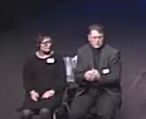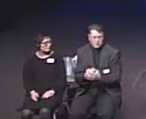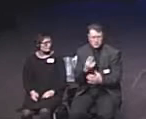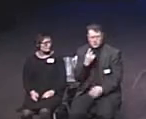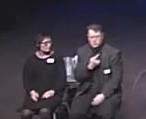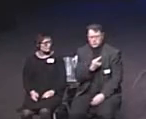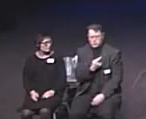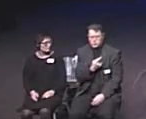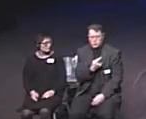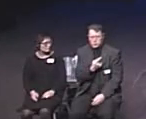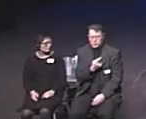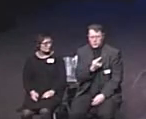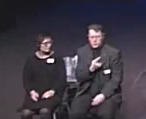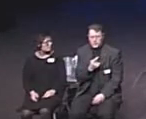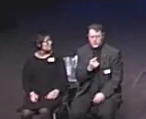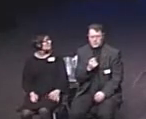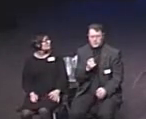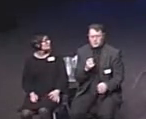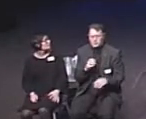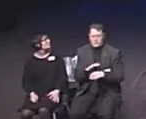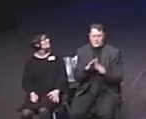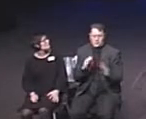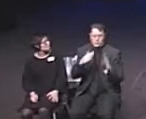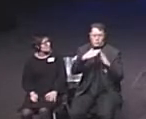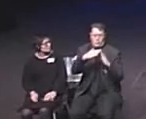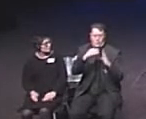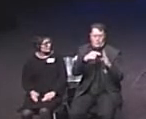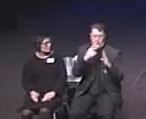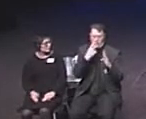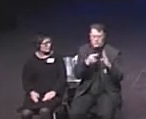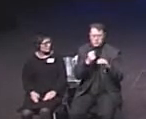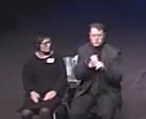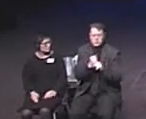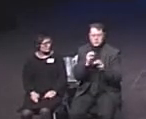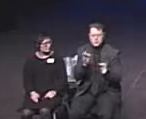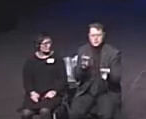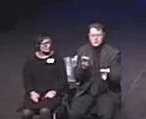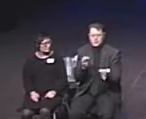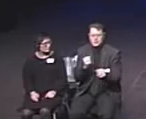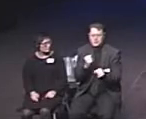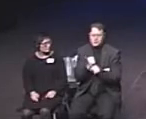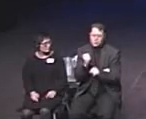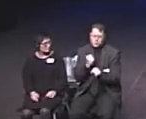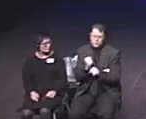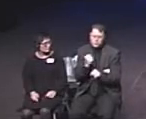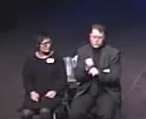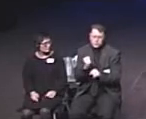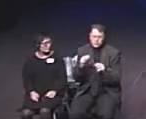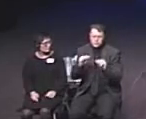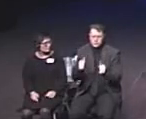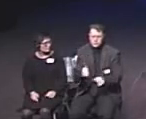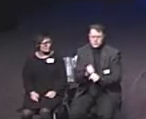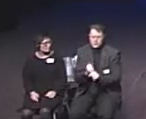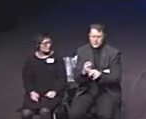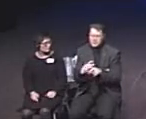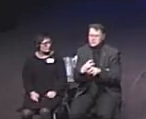the top left corner, you can see how we made sculptures that were just to